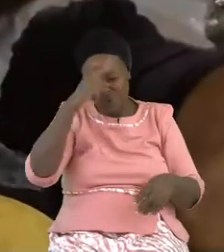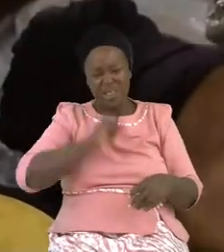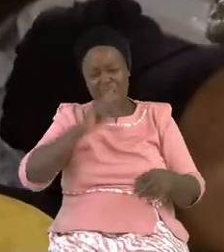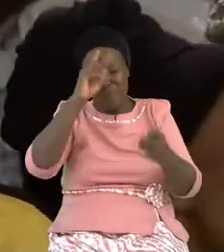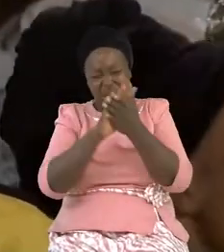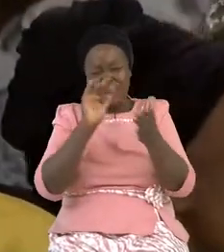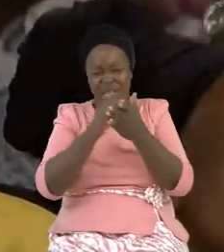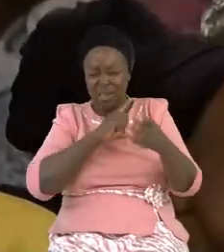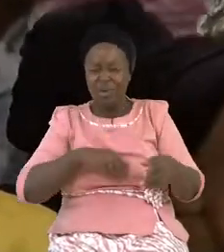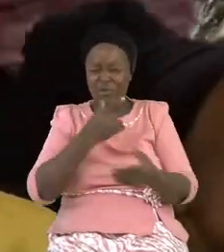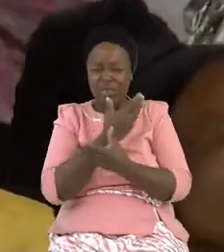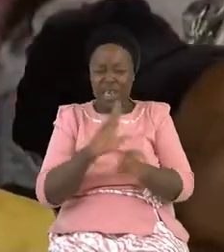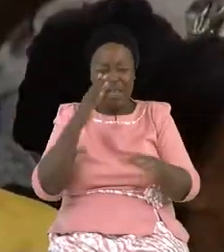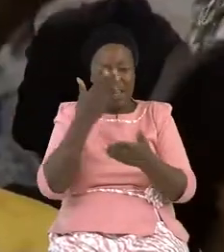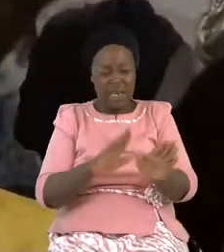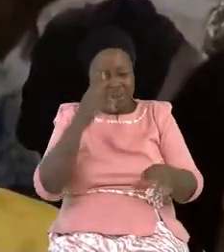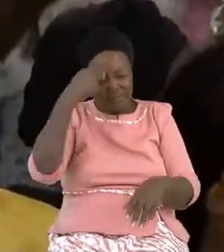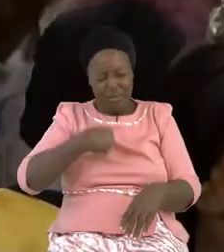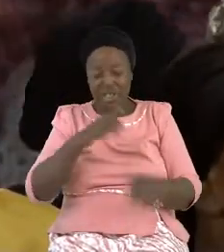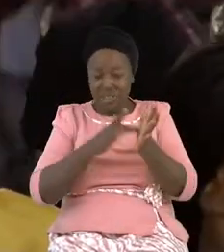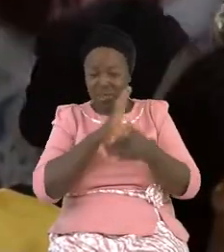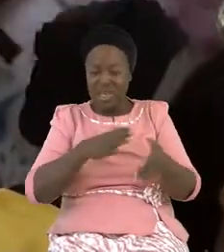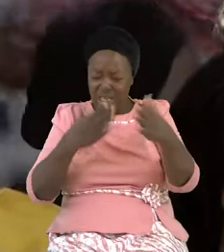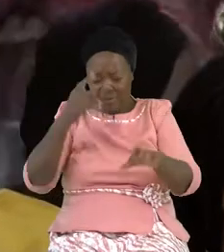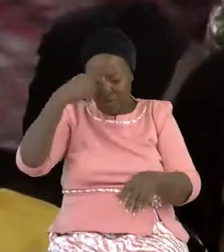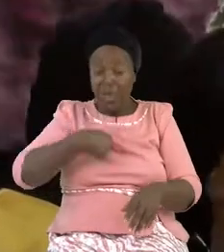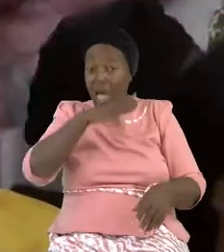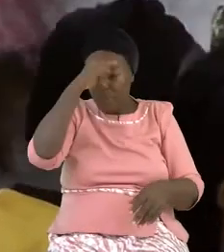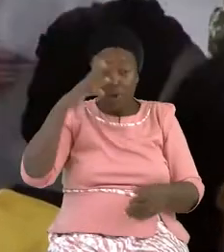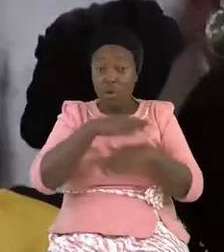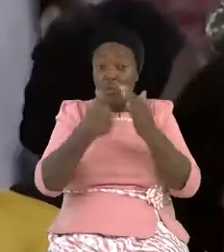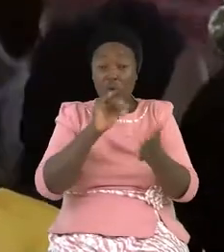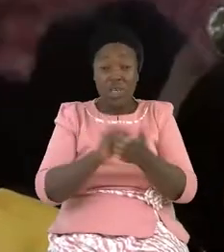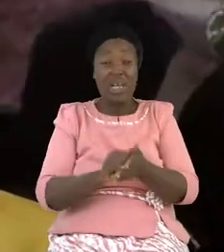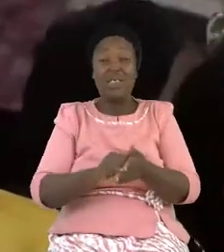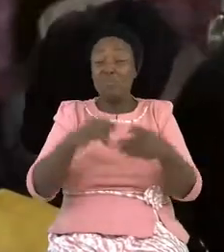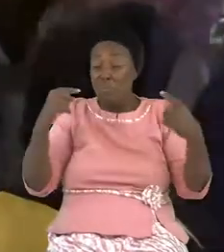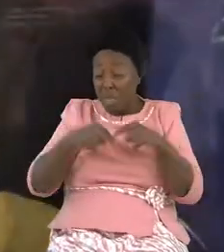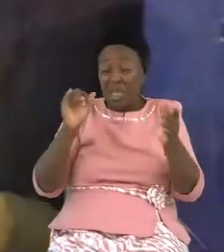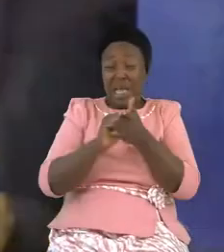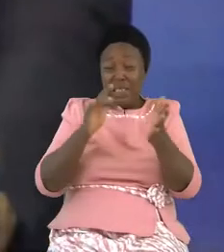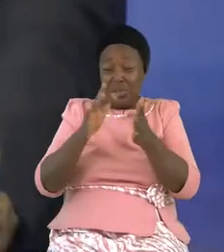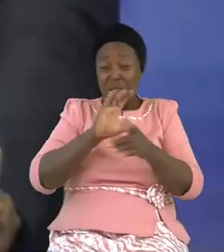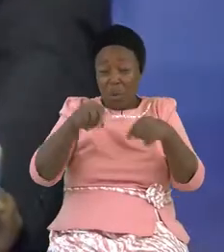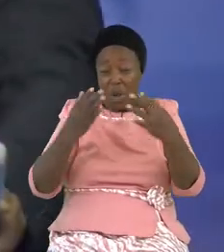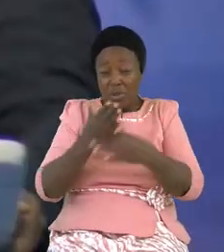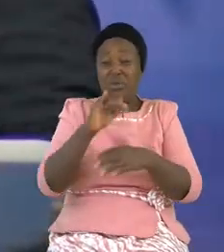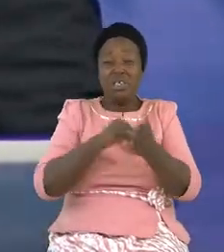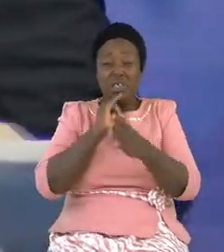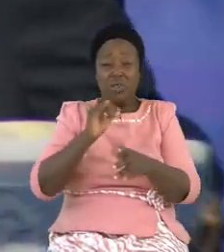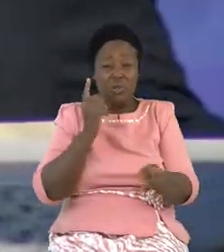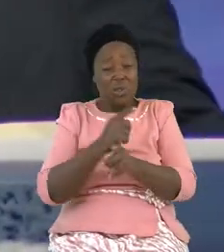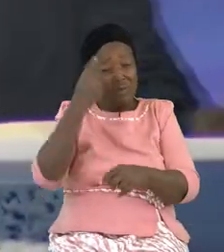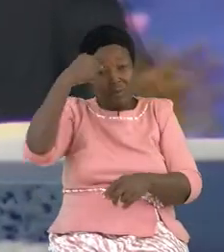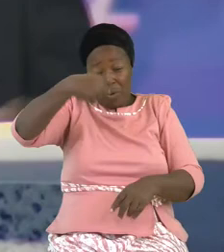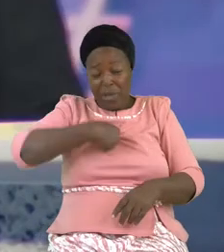come because of his redemption. I come because of the sacrifice of Jesus Christ